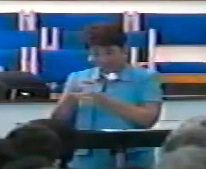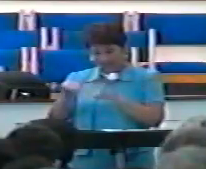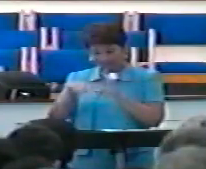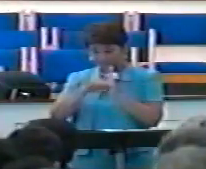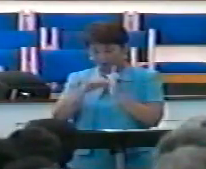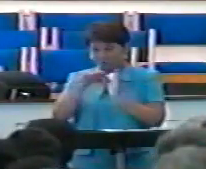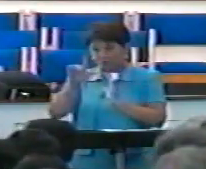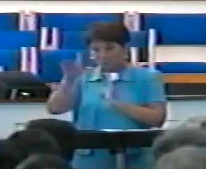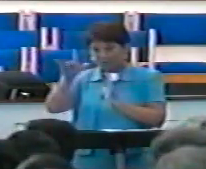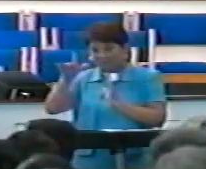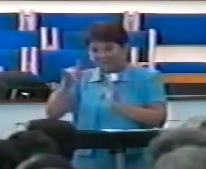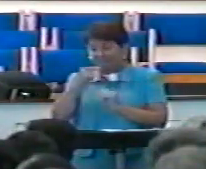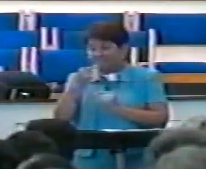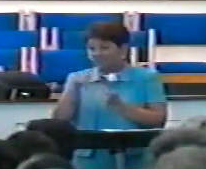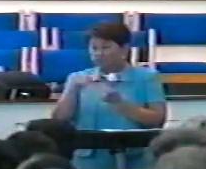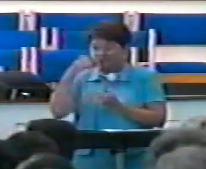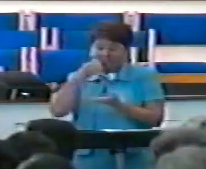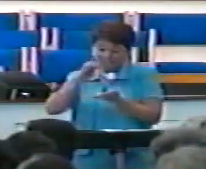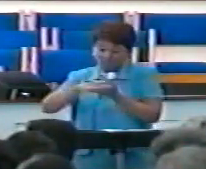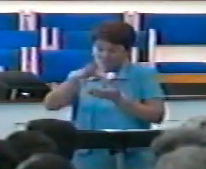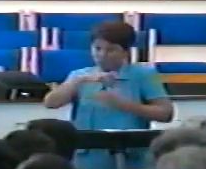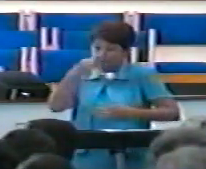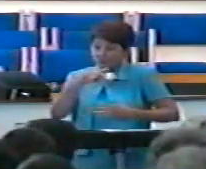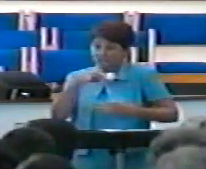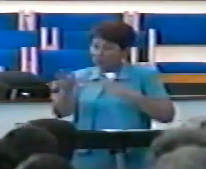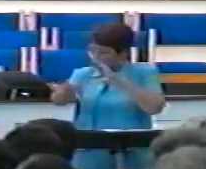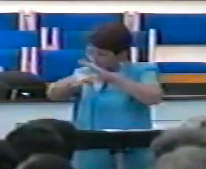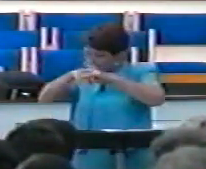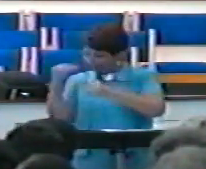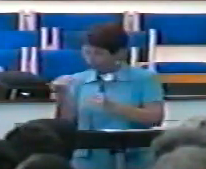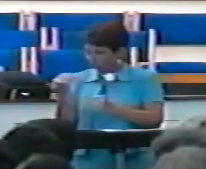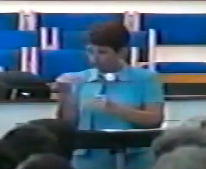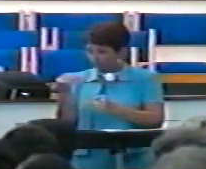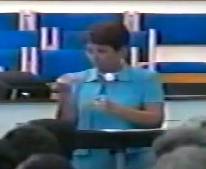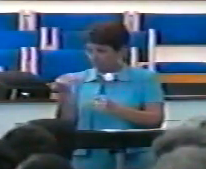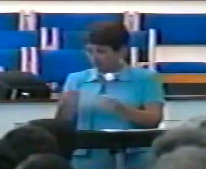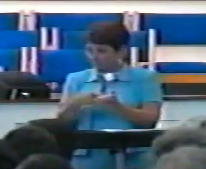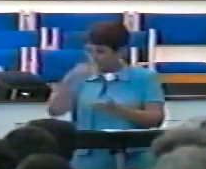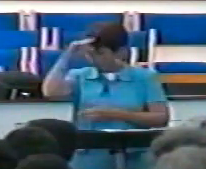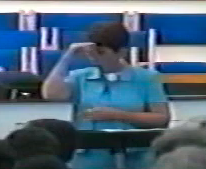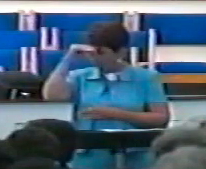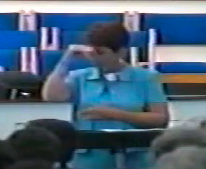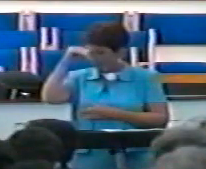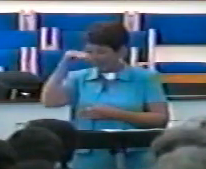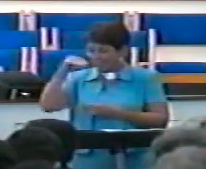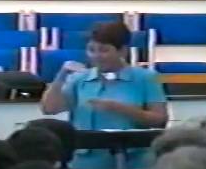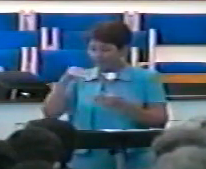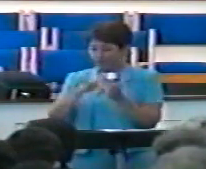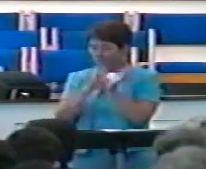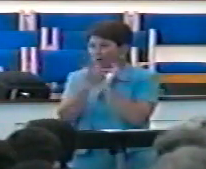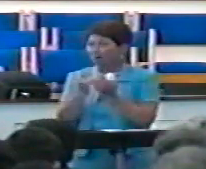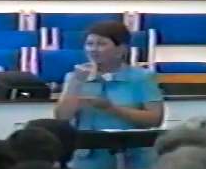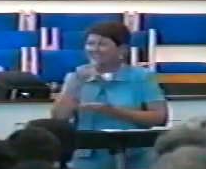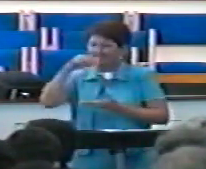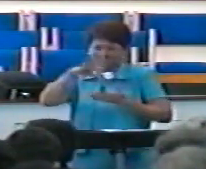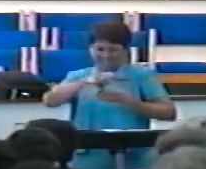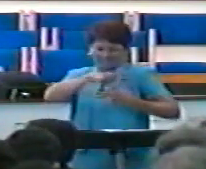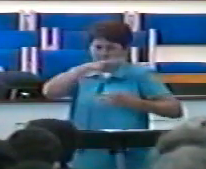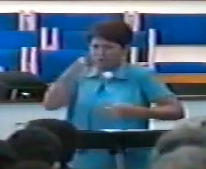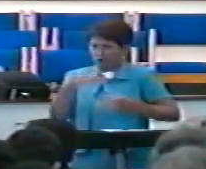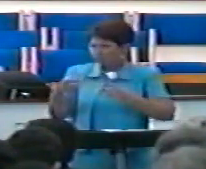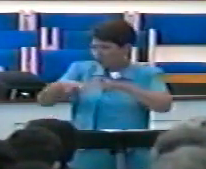that evil spirit, he said, come out of him. Now watch this. The Bible says that the spirit tore him. He fell down as if he were